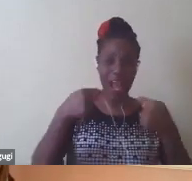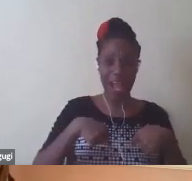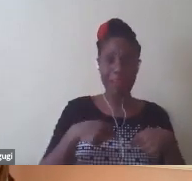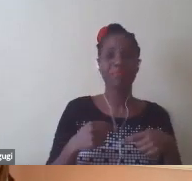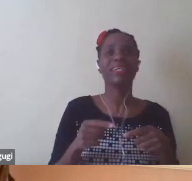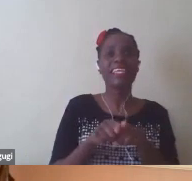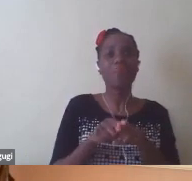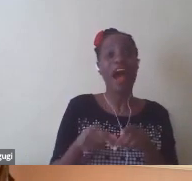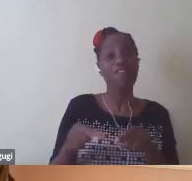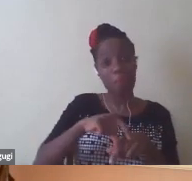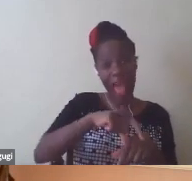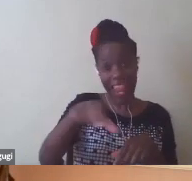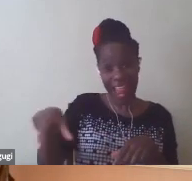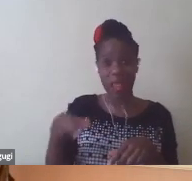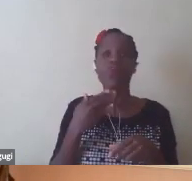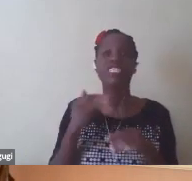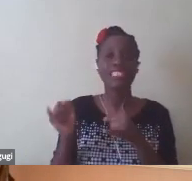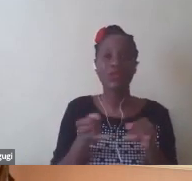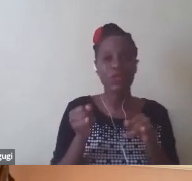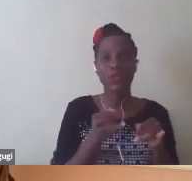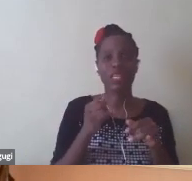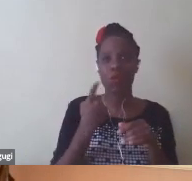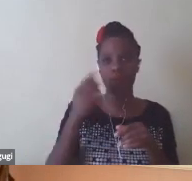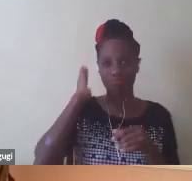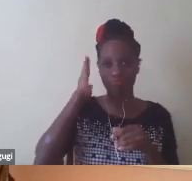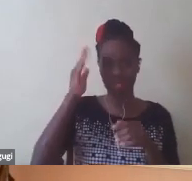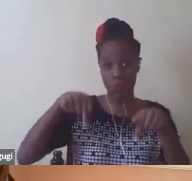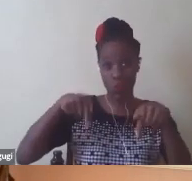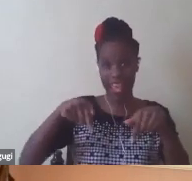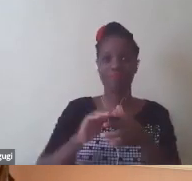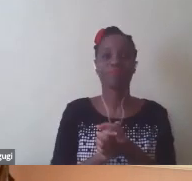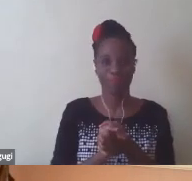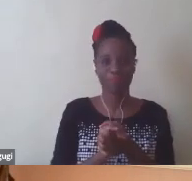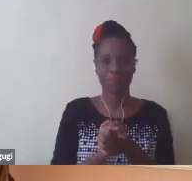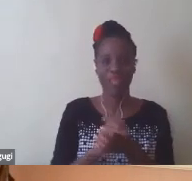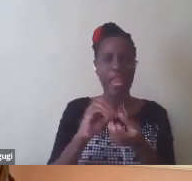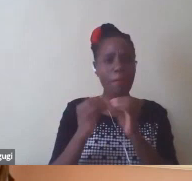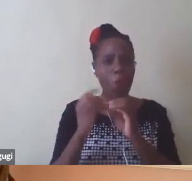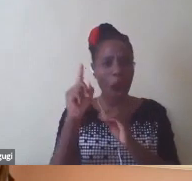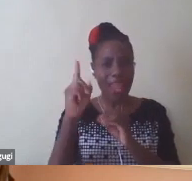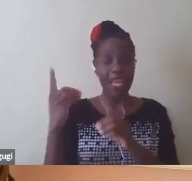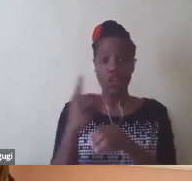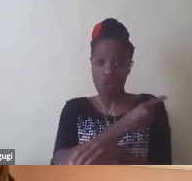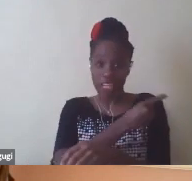panel, and I'll just introduce them to you right now. We have Dr.